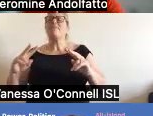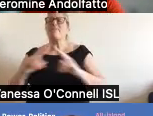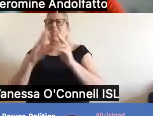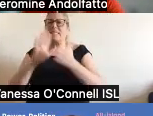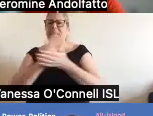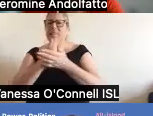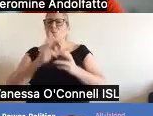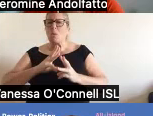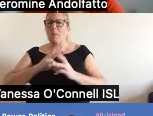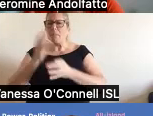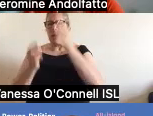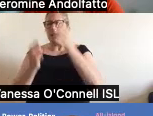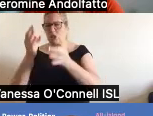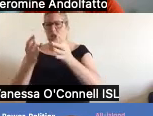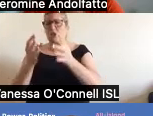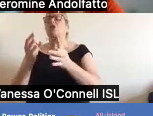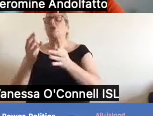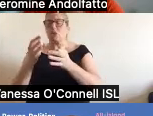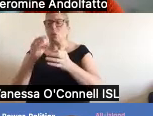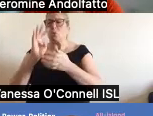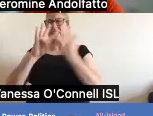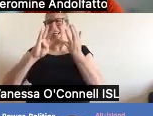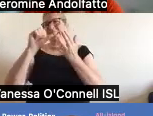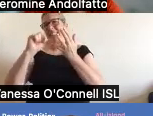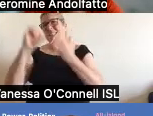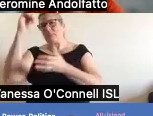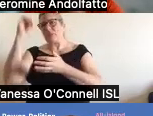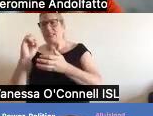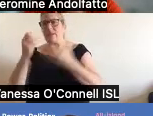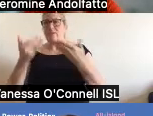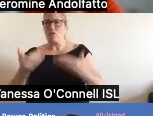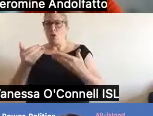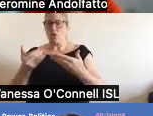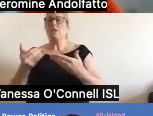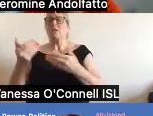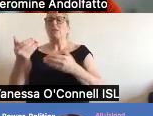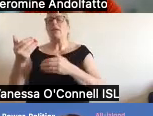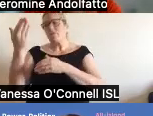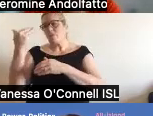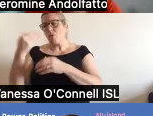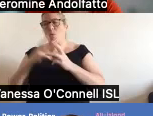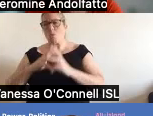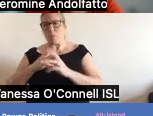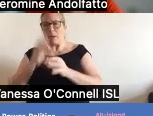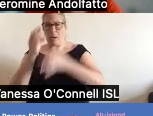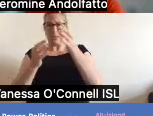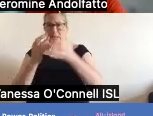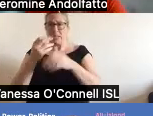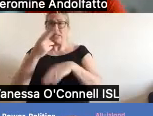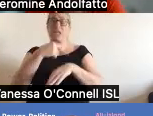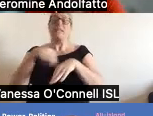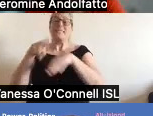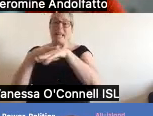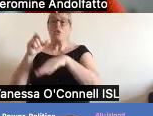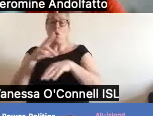from 2020 saw that 96% of current and former women politicians at the time, at national and local level,